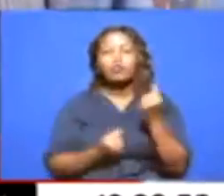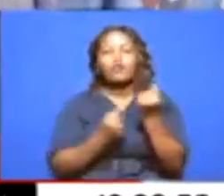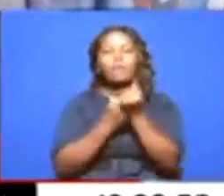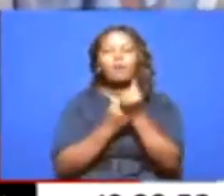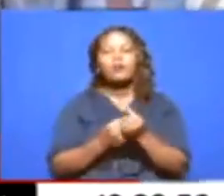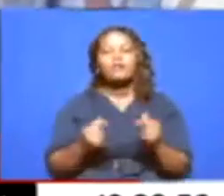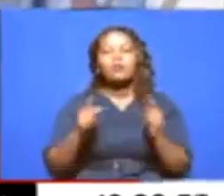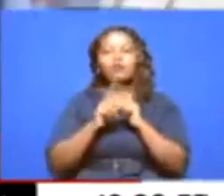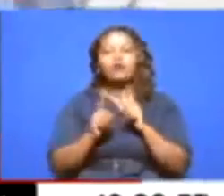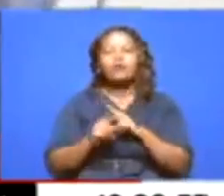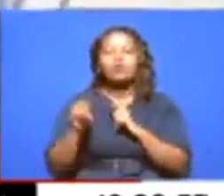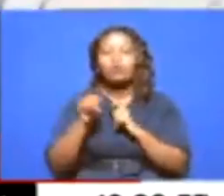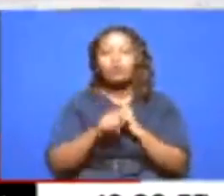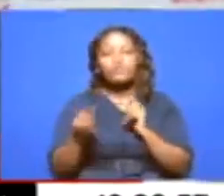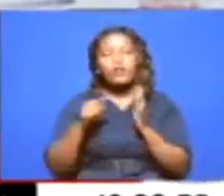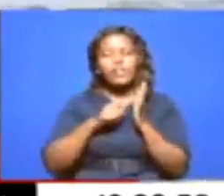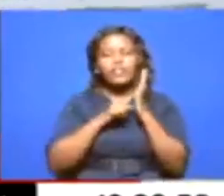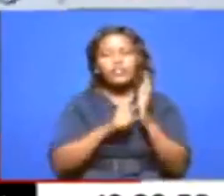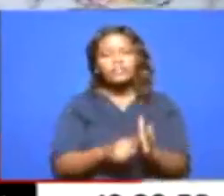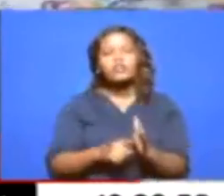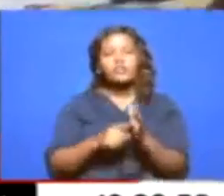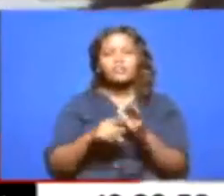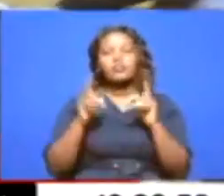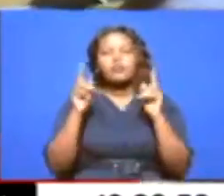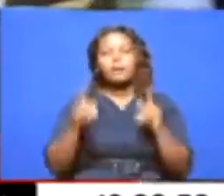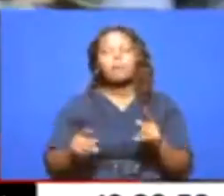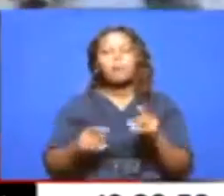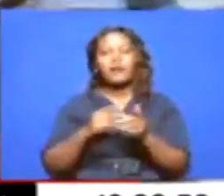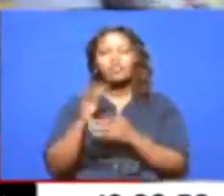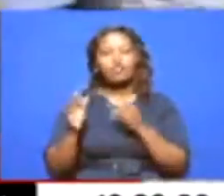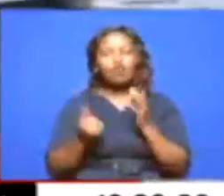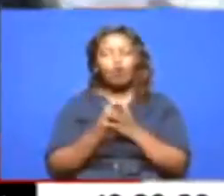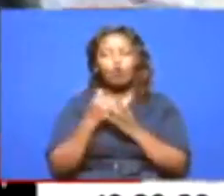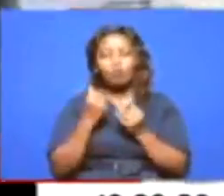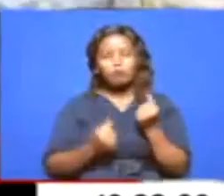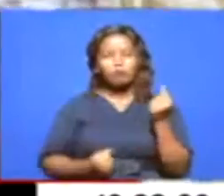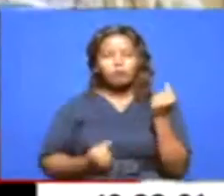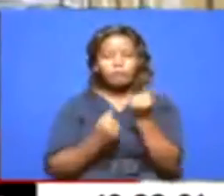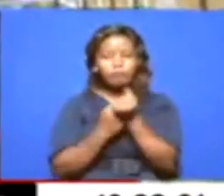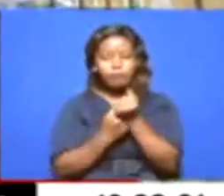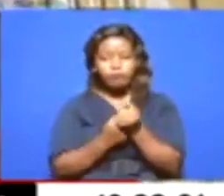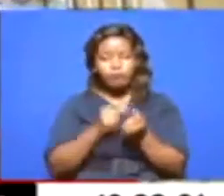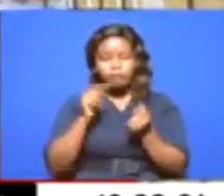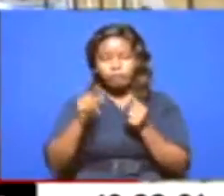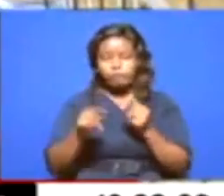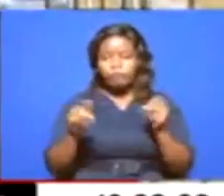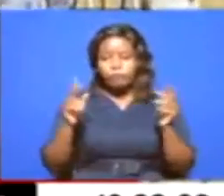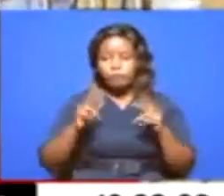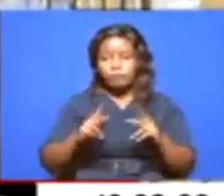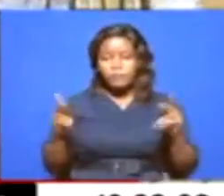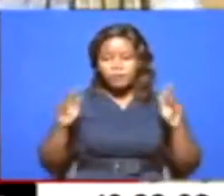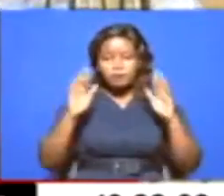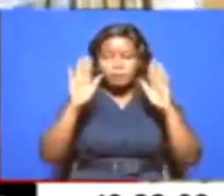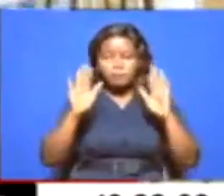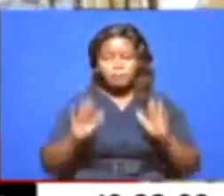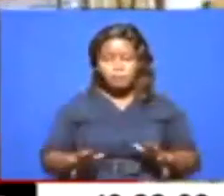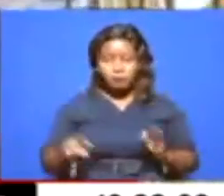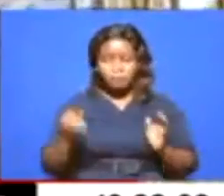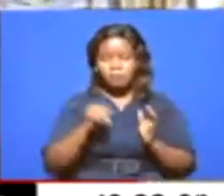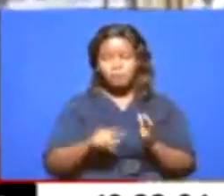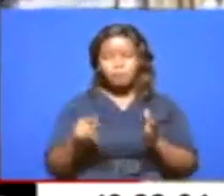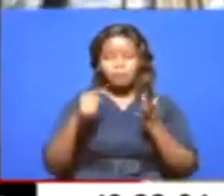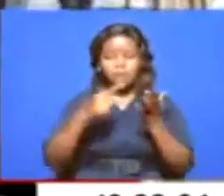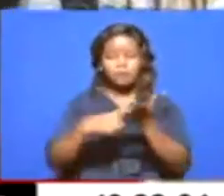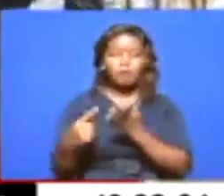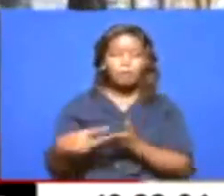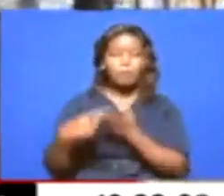or I mean, we are insisting that they should come on board and support athletics. So this is very important, and we discussed the same thing with the World Athletics.